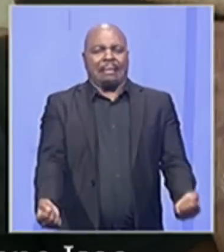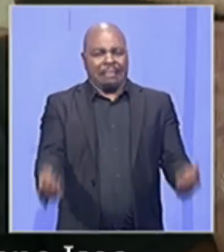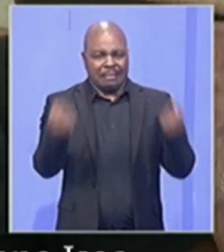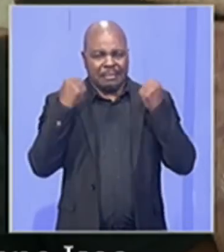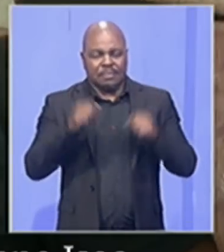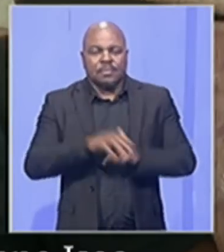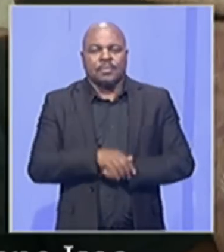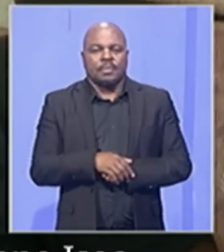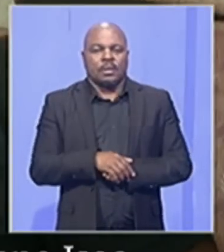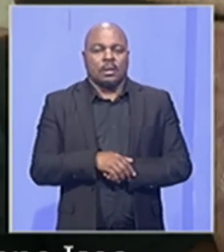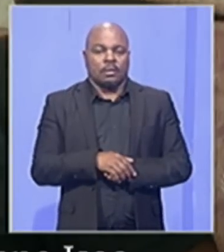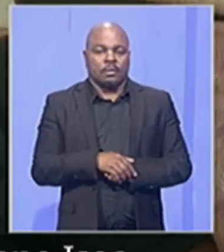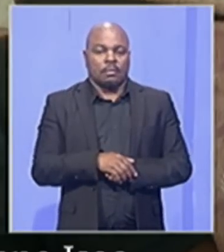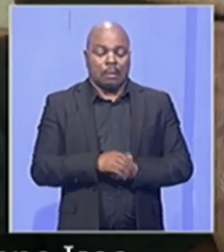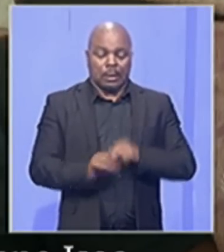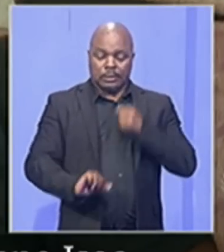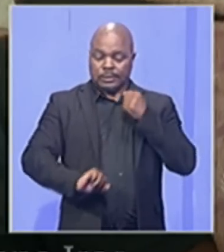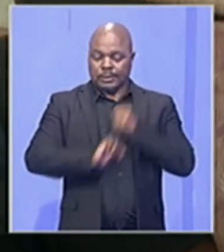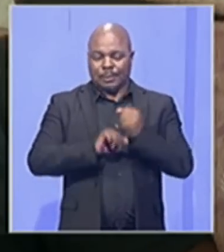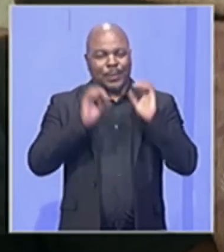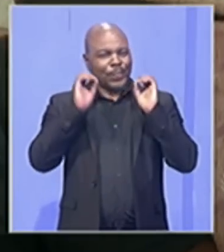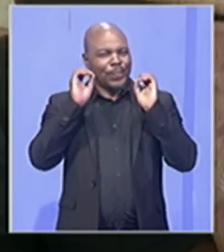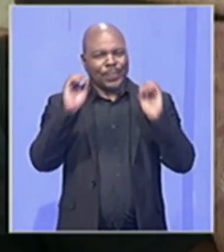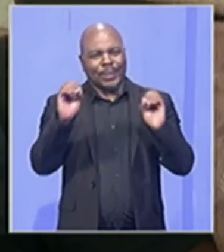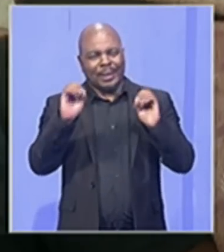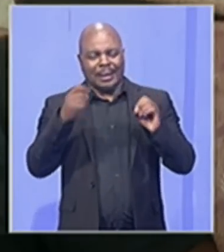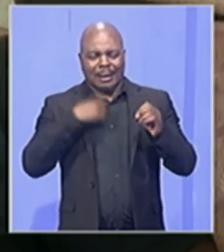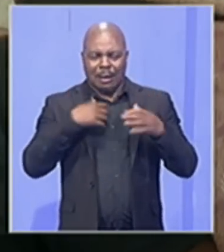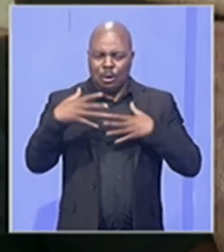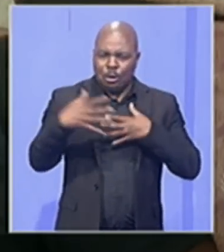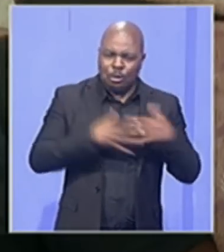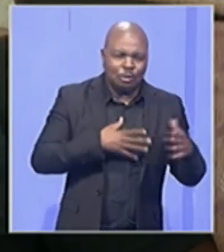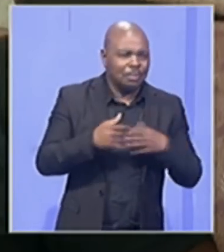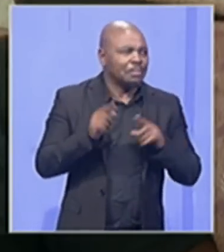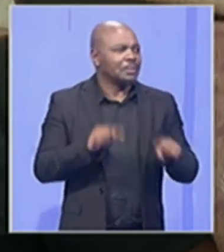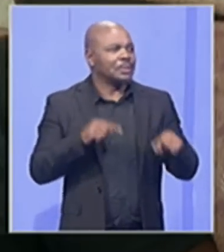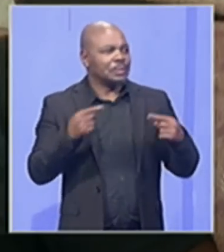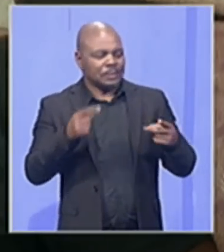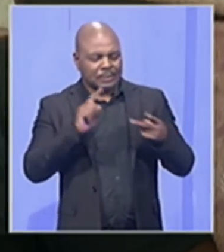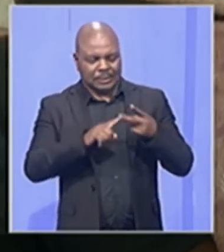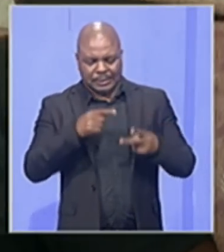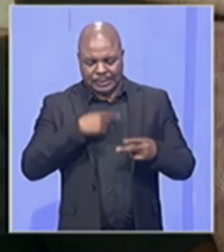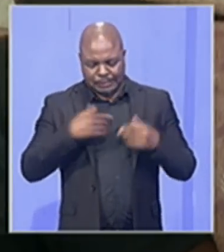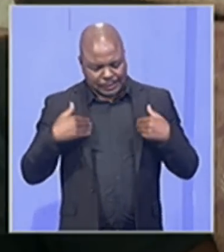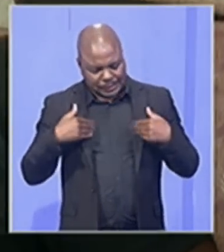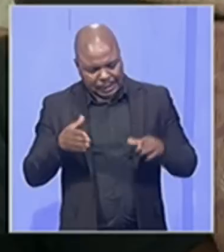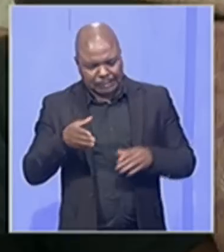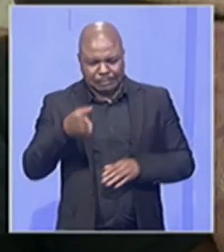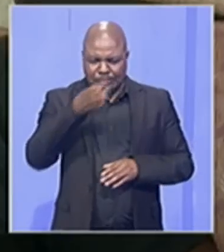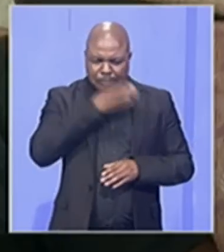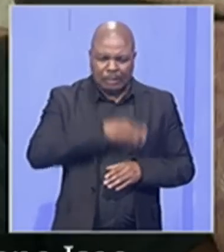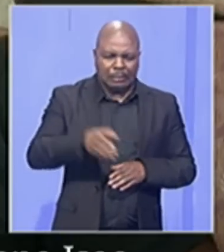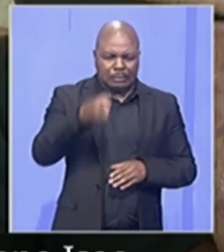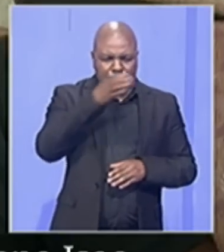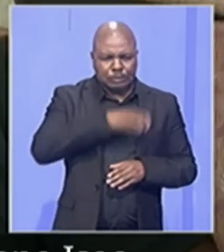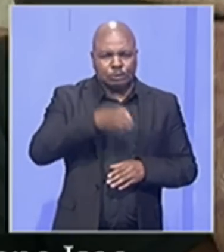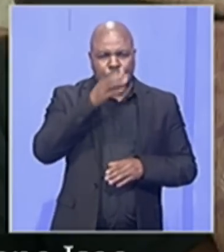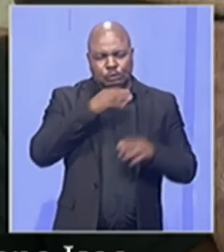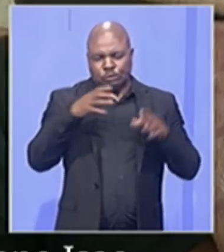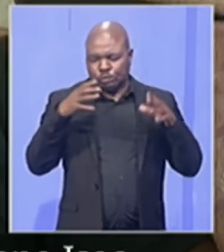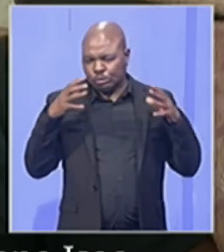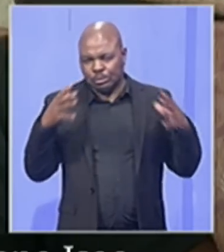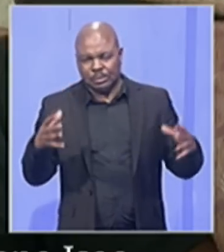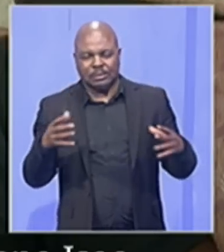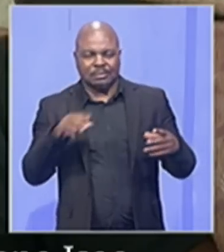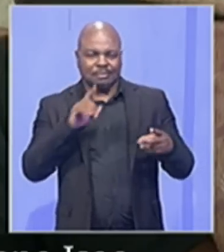any support. I didn't cope about it, so I started drinking too much.